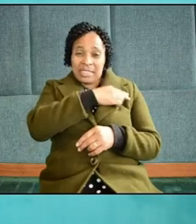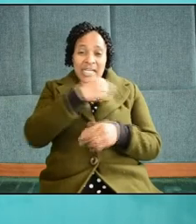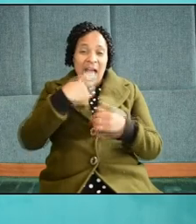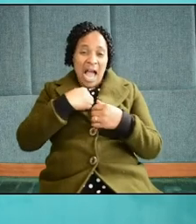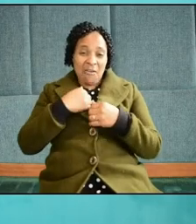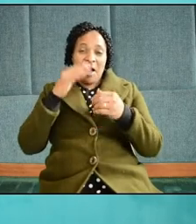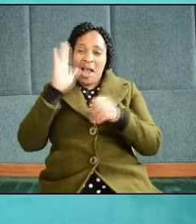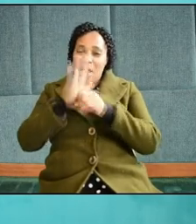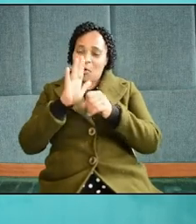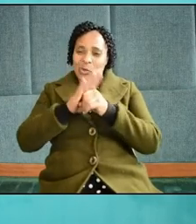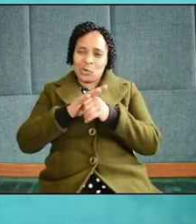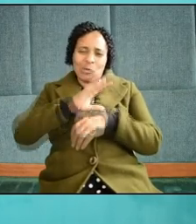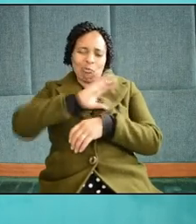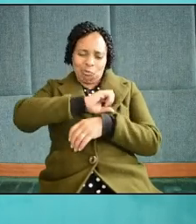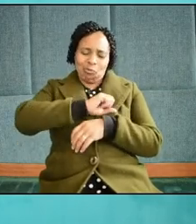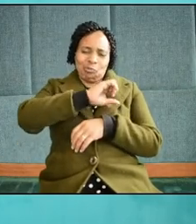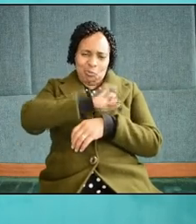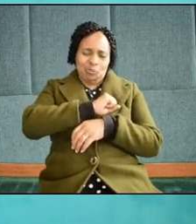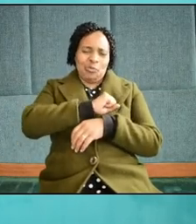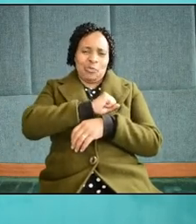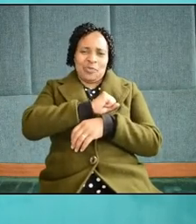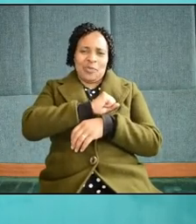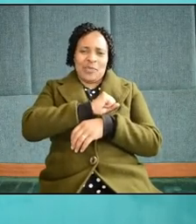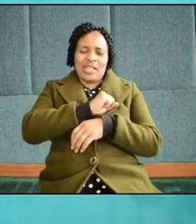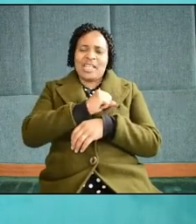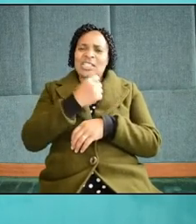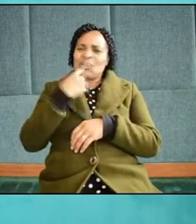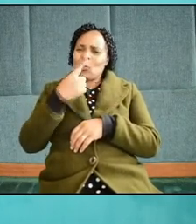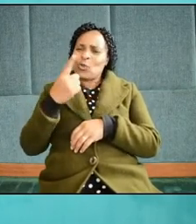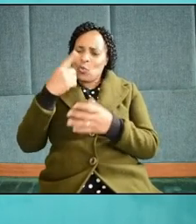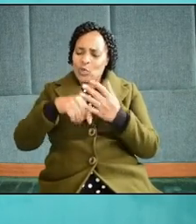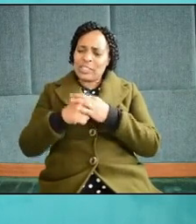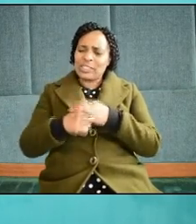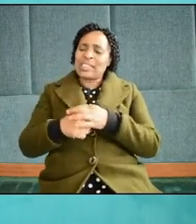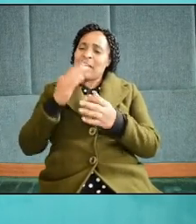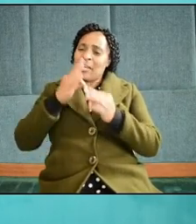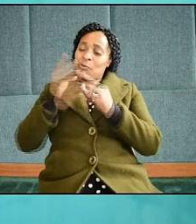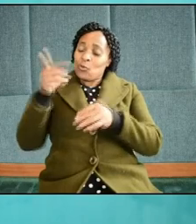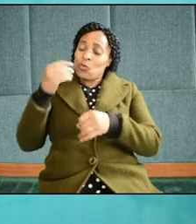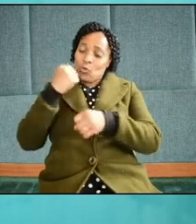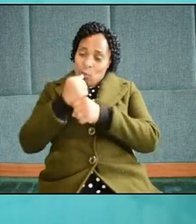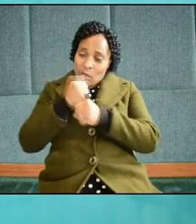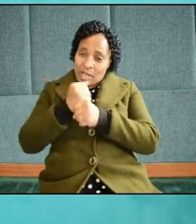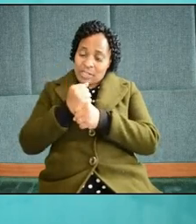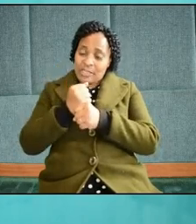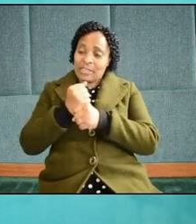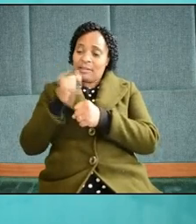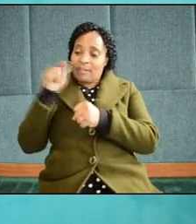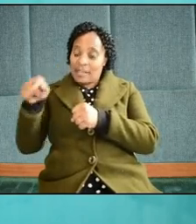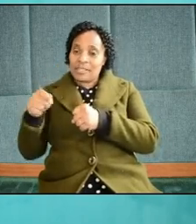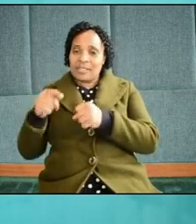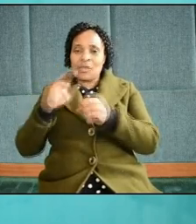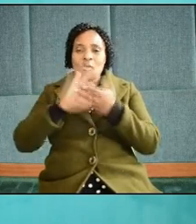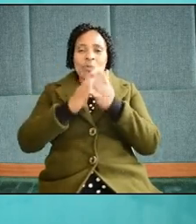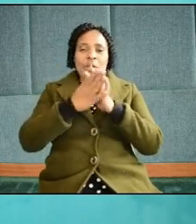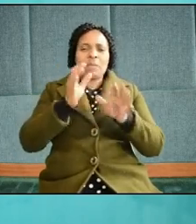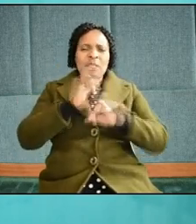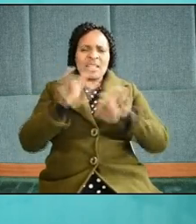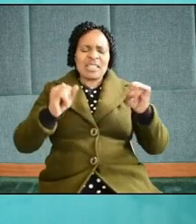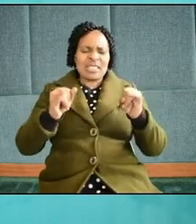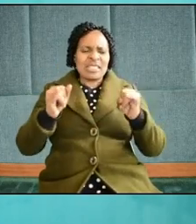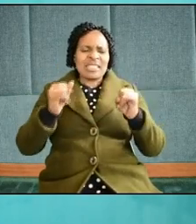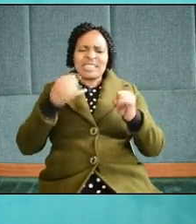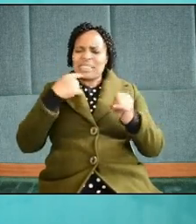morale, because that is like, he's told that if you do this, you become clean. But it's like, why should I throw myself